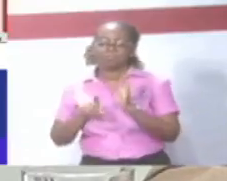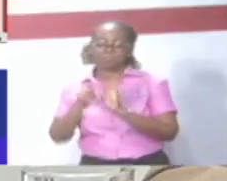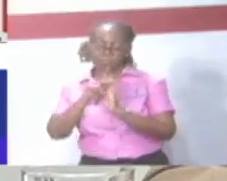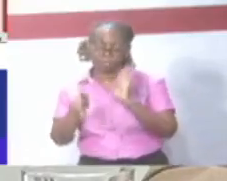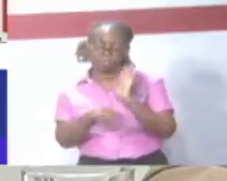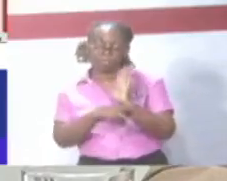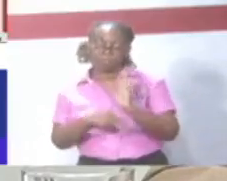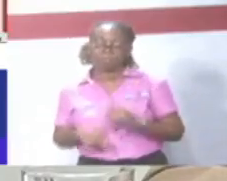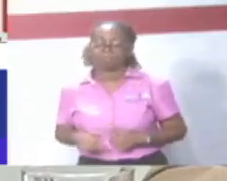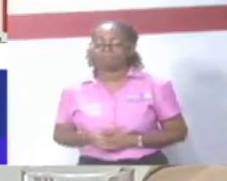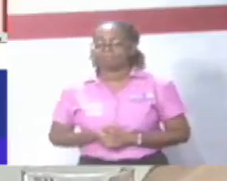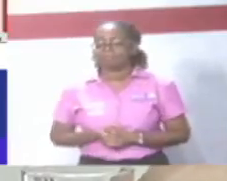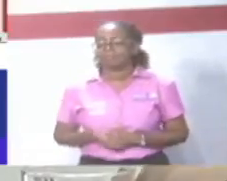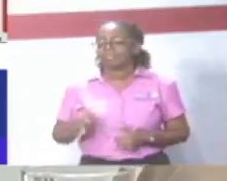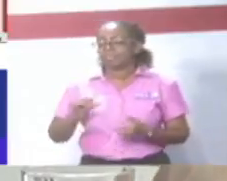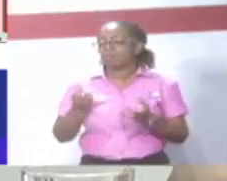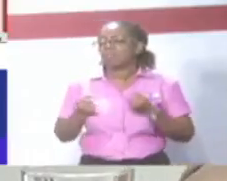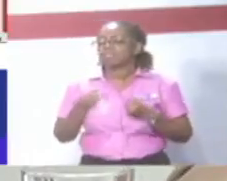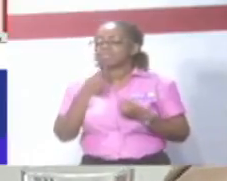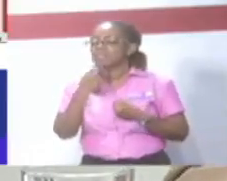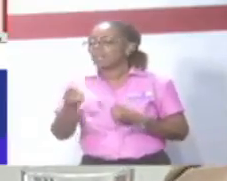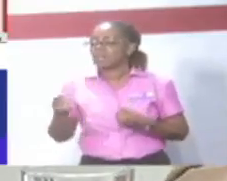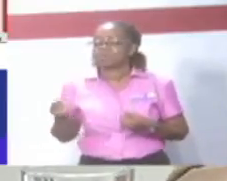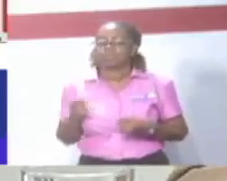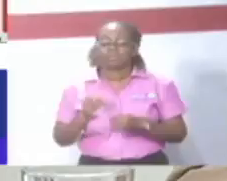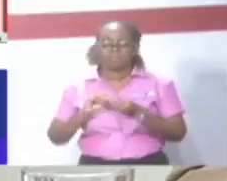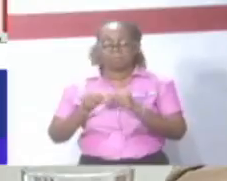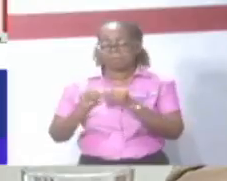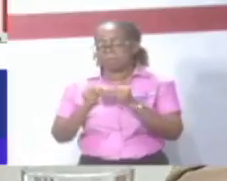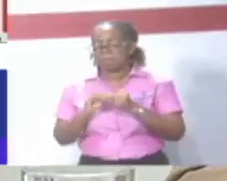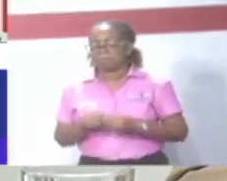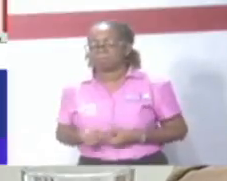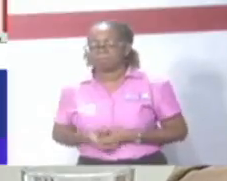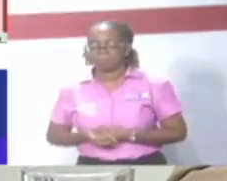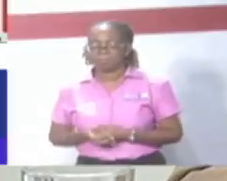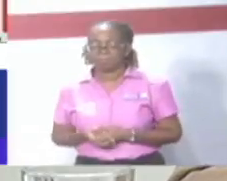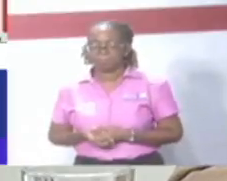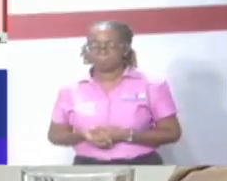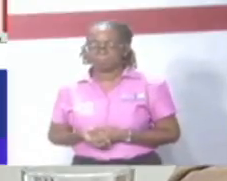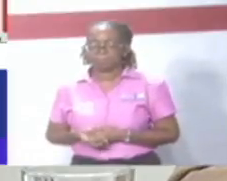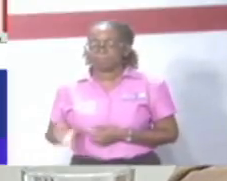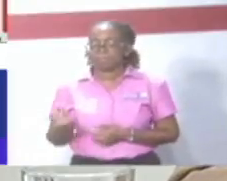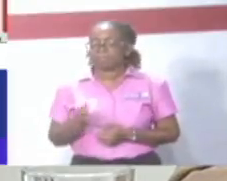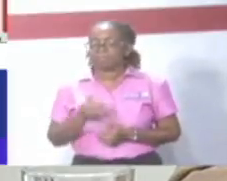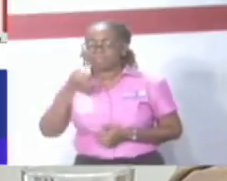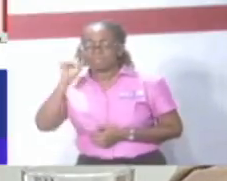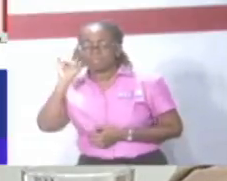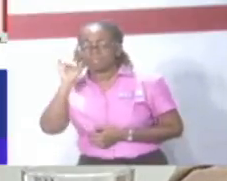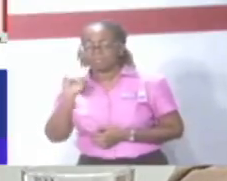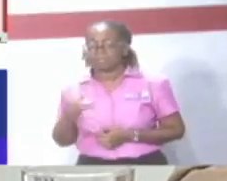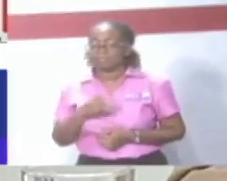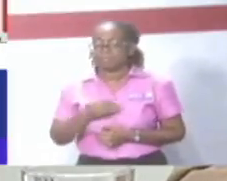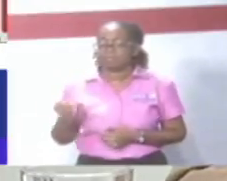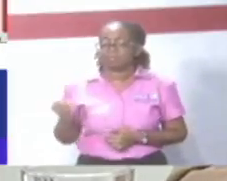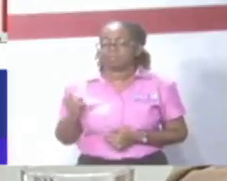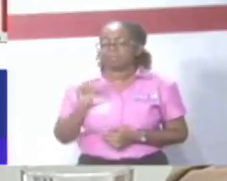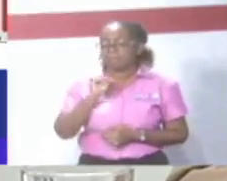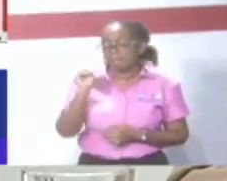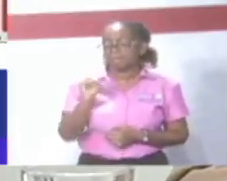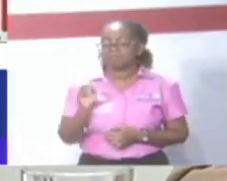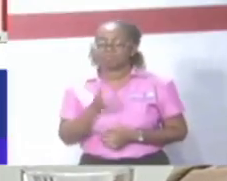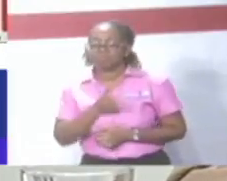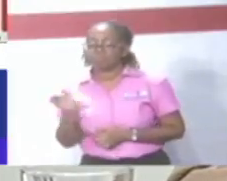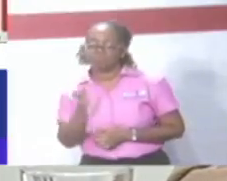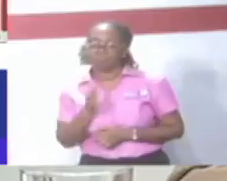I will start with the numbers. So between yesterday and Monday, we